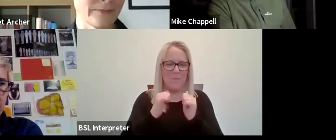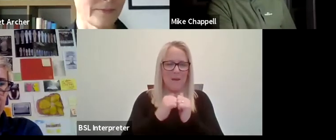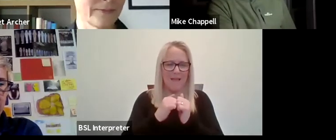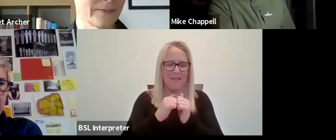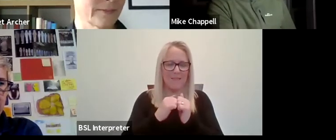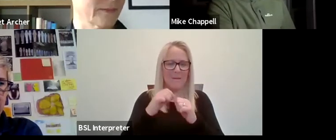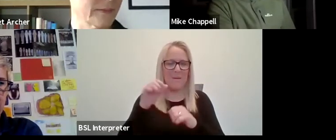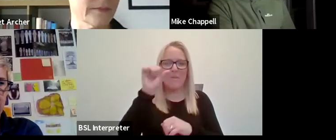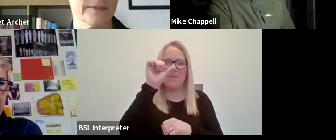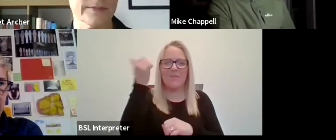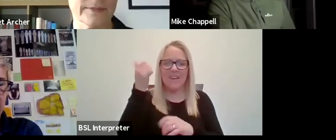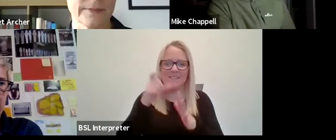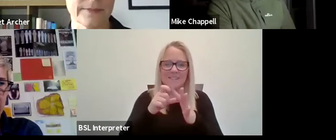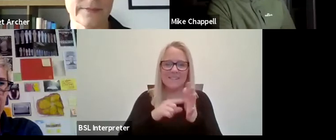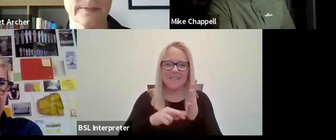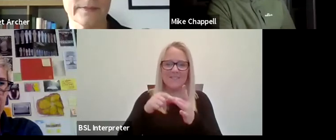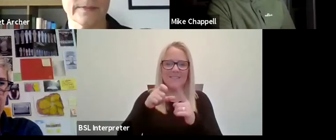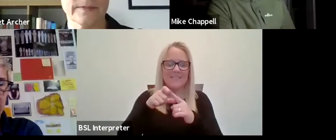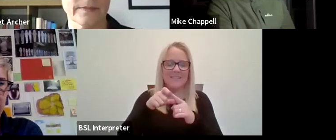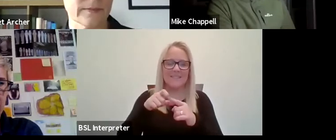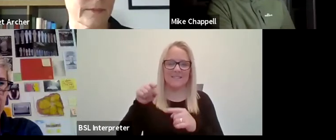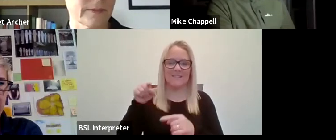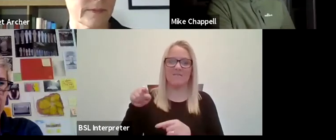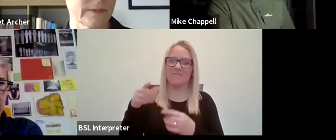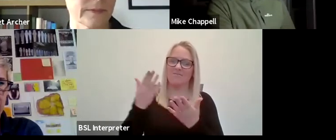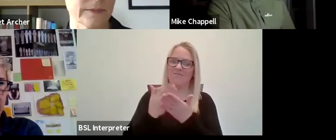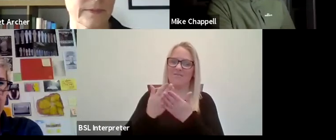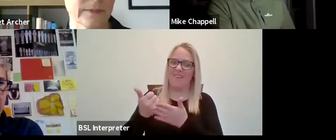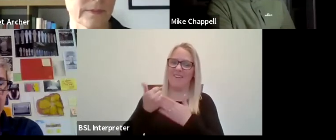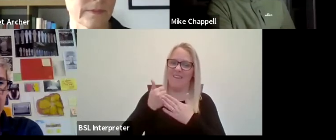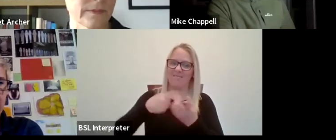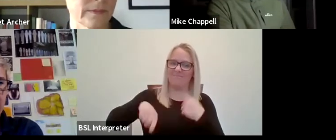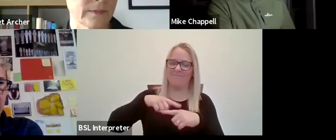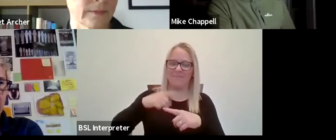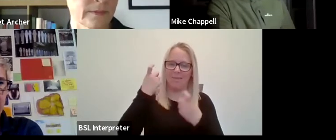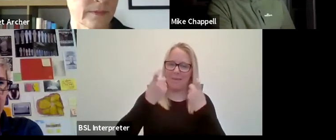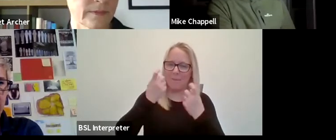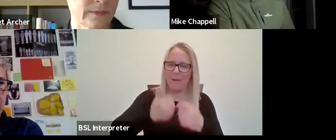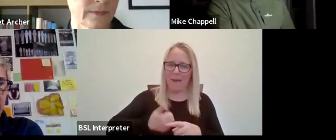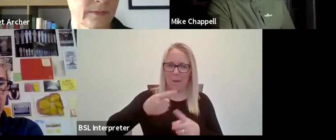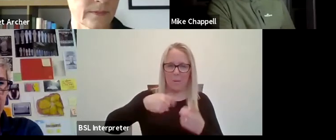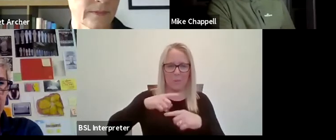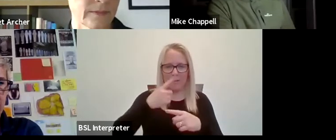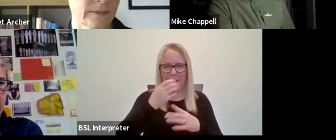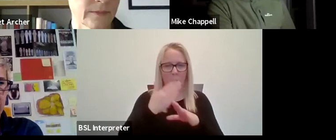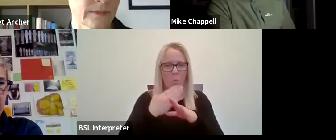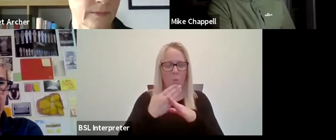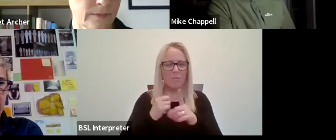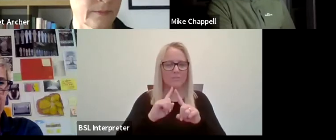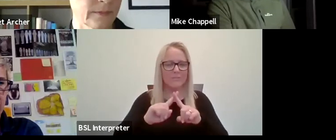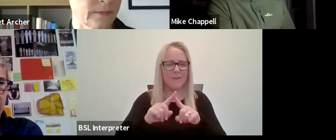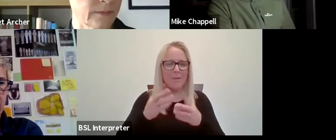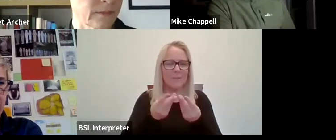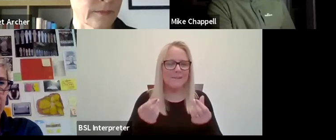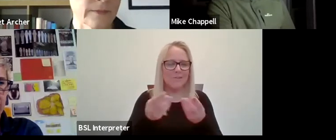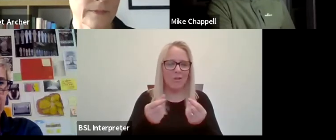myself around a way of helping us all think about working with this material called data. And I